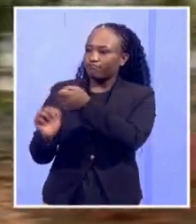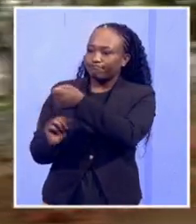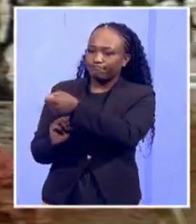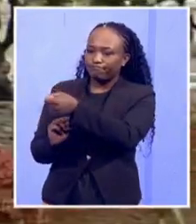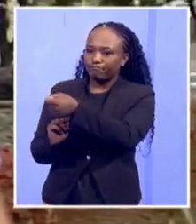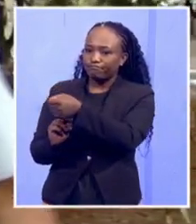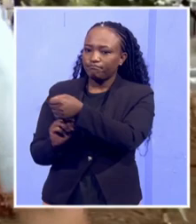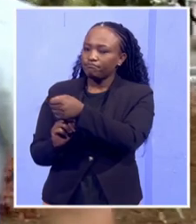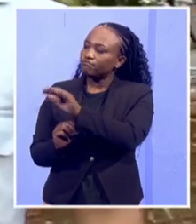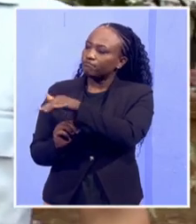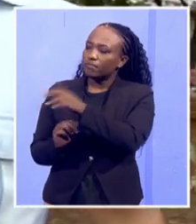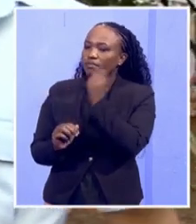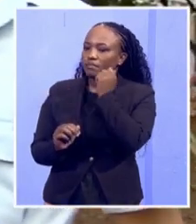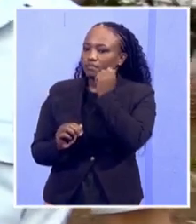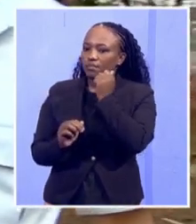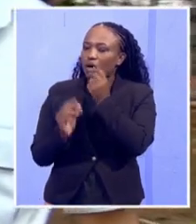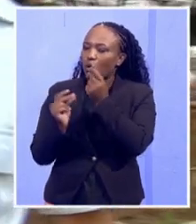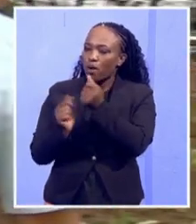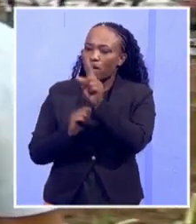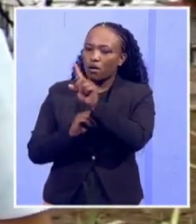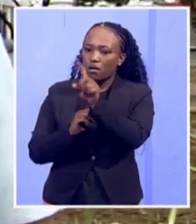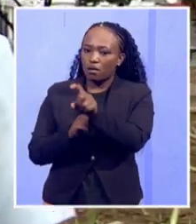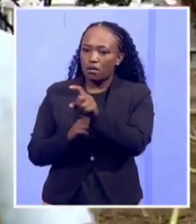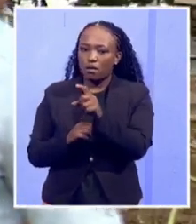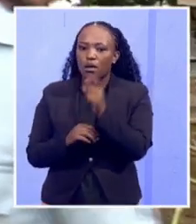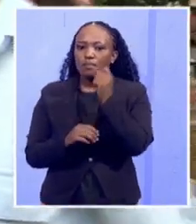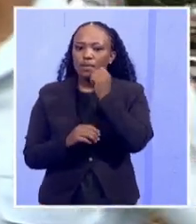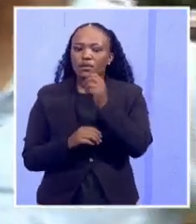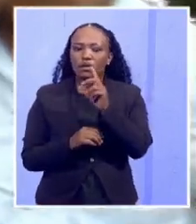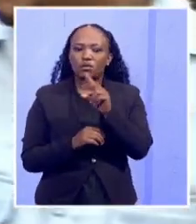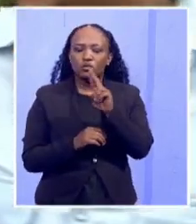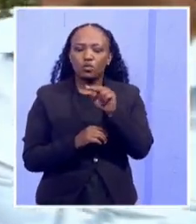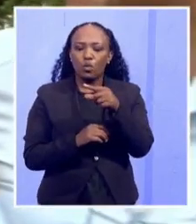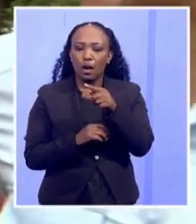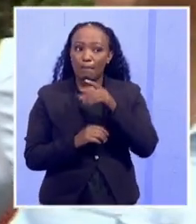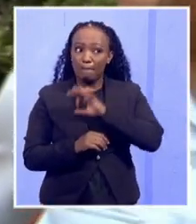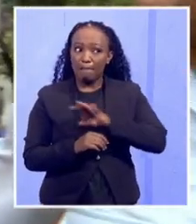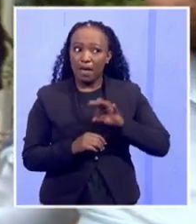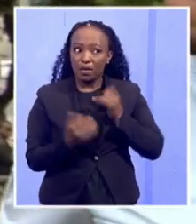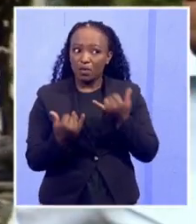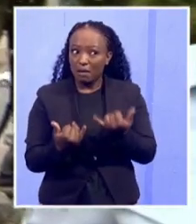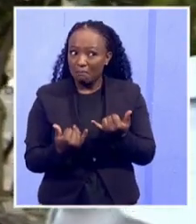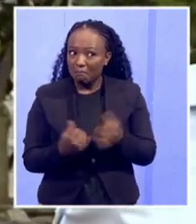Gentlemen, just a quick question to Mr. Dunga. Are you walking out as the mayor here this afternoon?